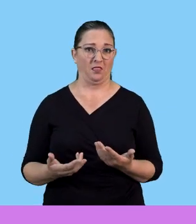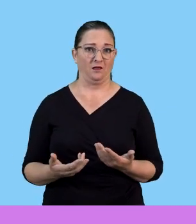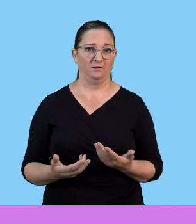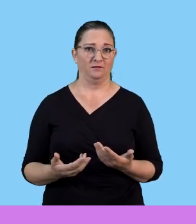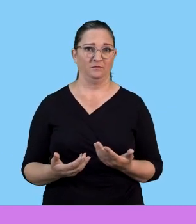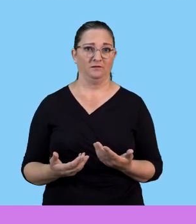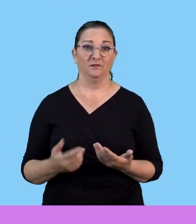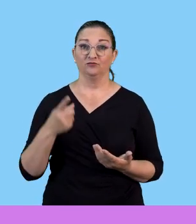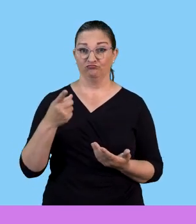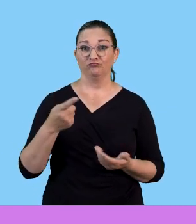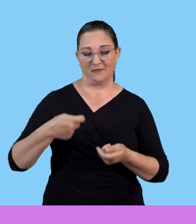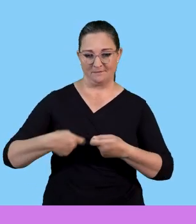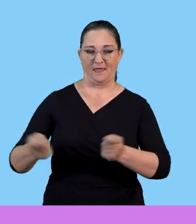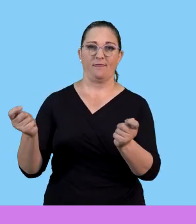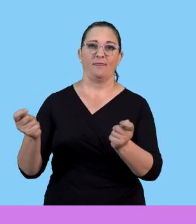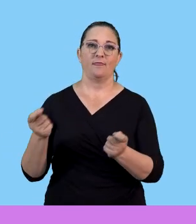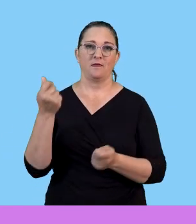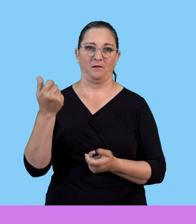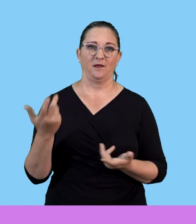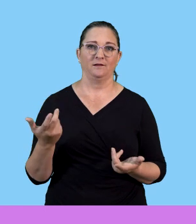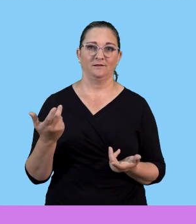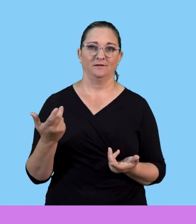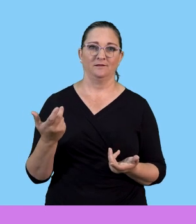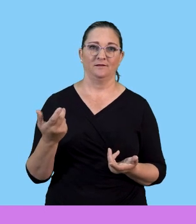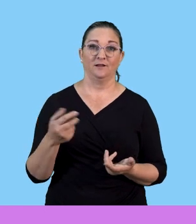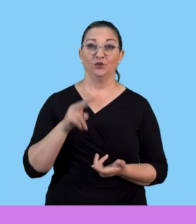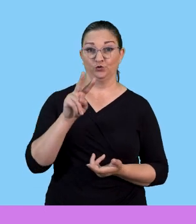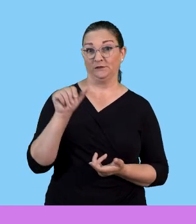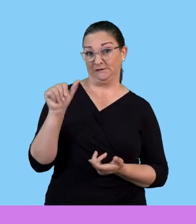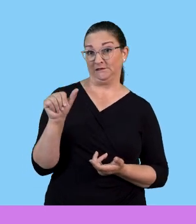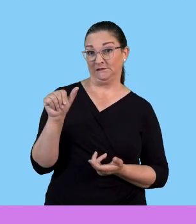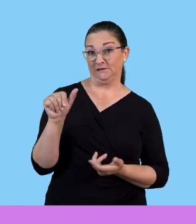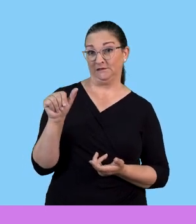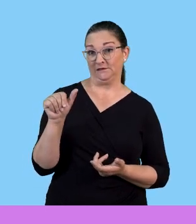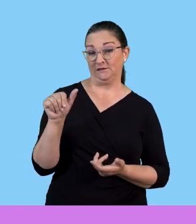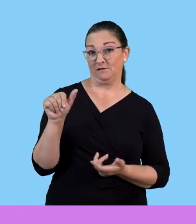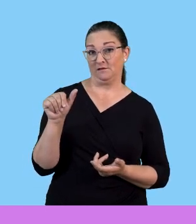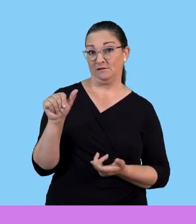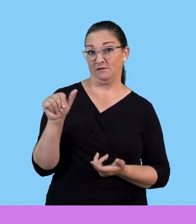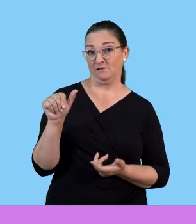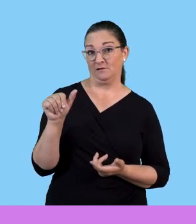the month. What happened? She spent money. She had